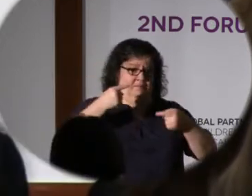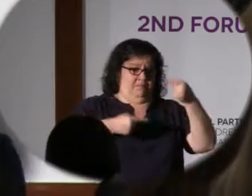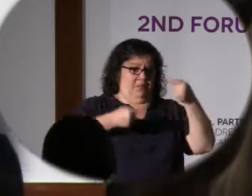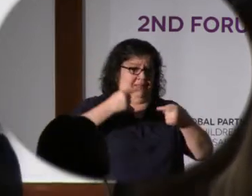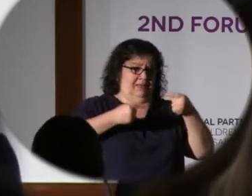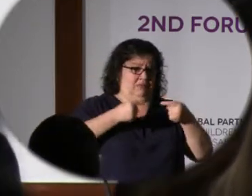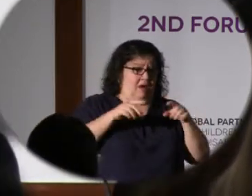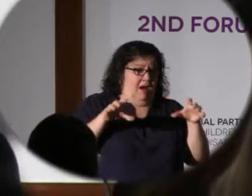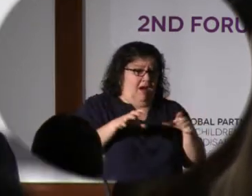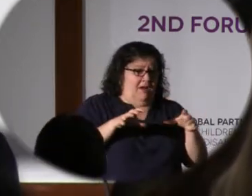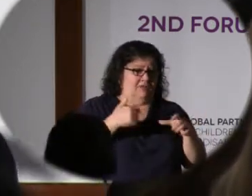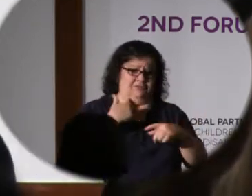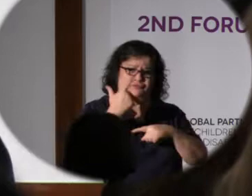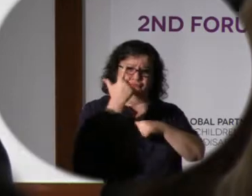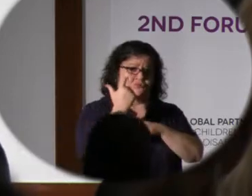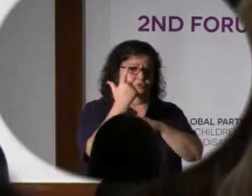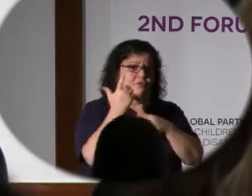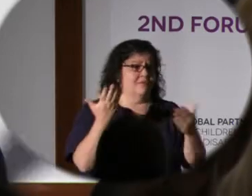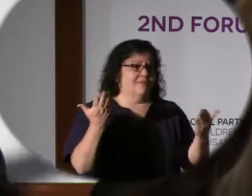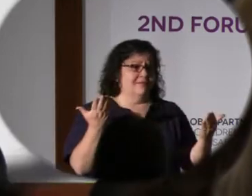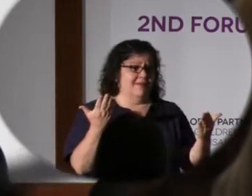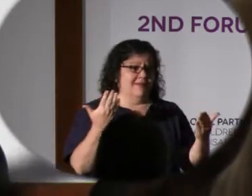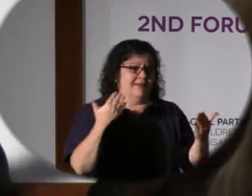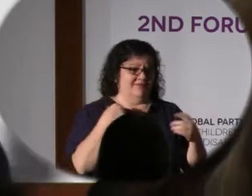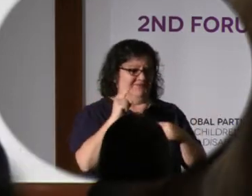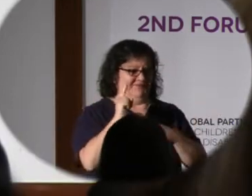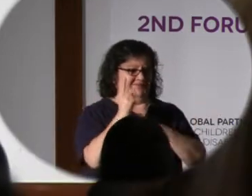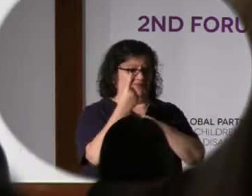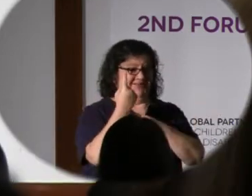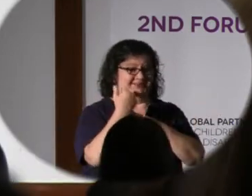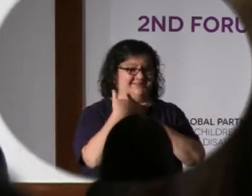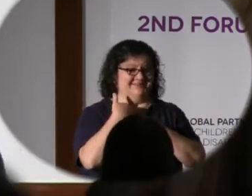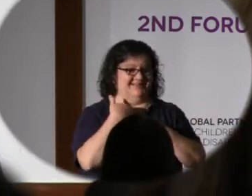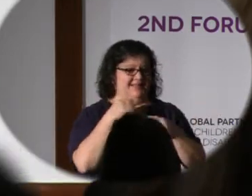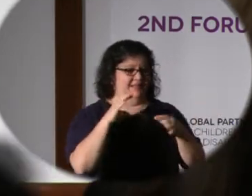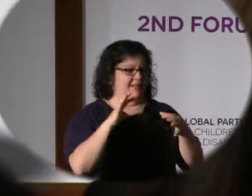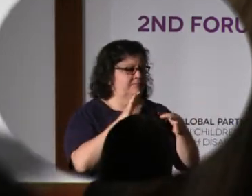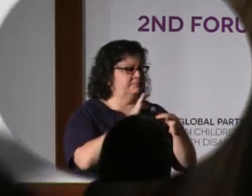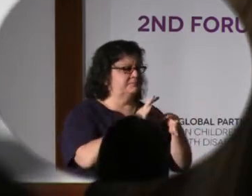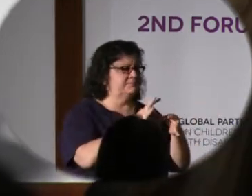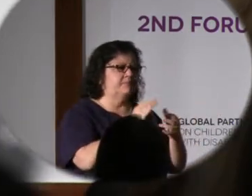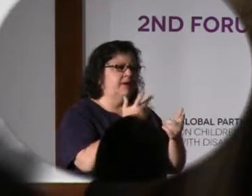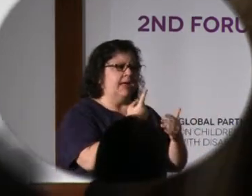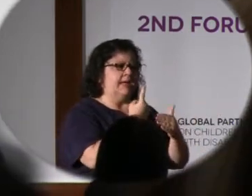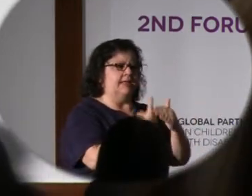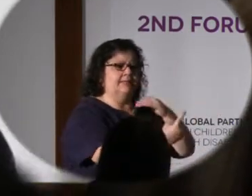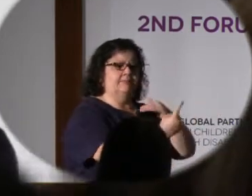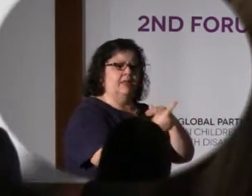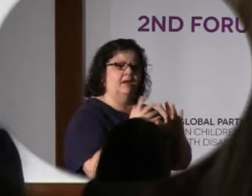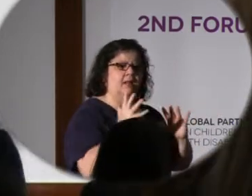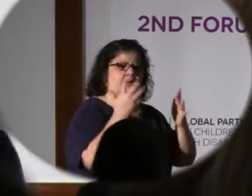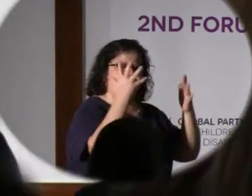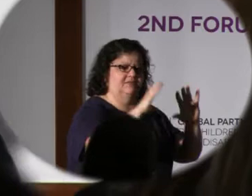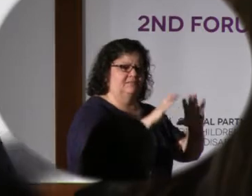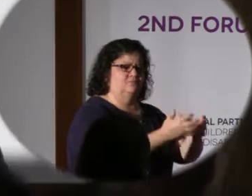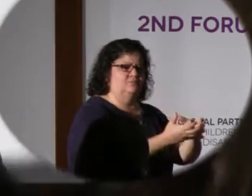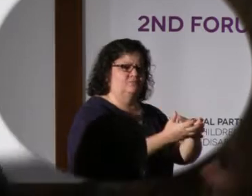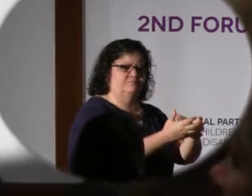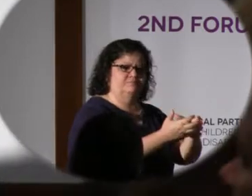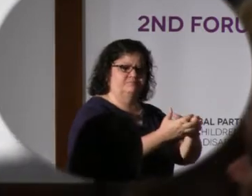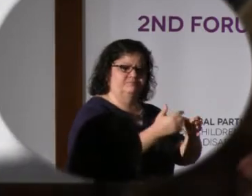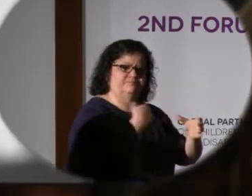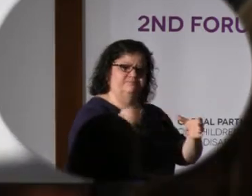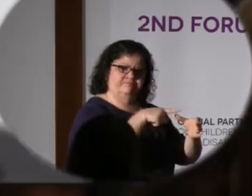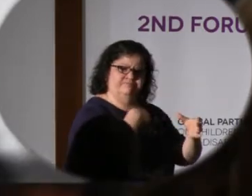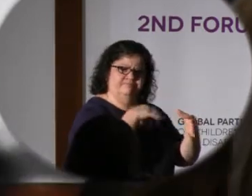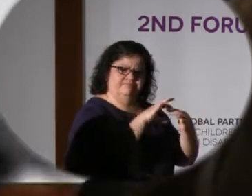the, let's say, independent living, people who were saying that yes, we have a disability,